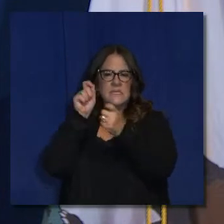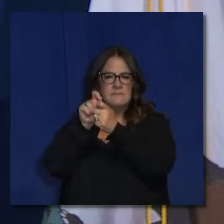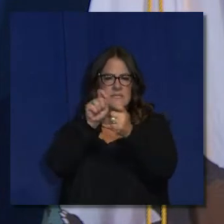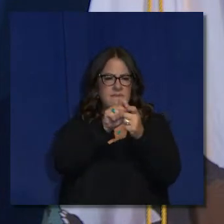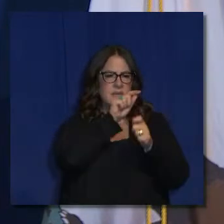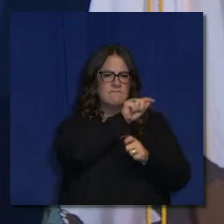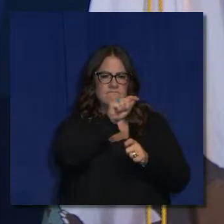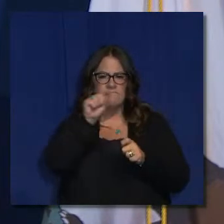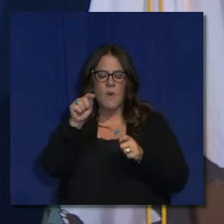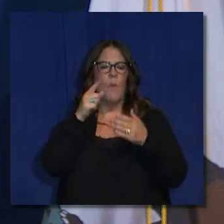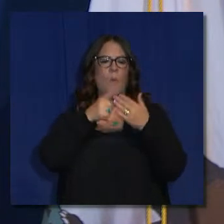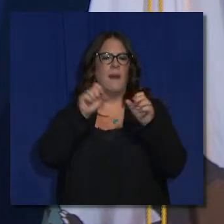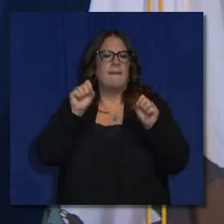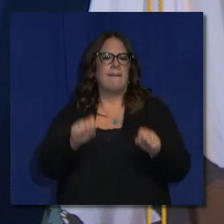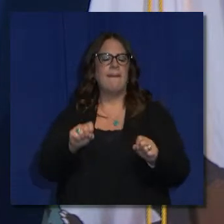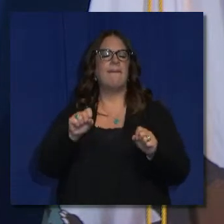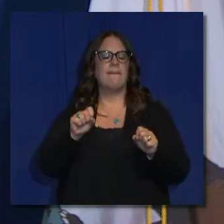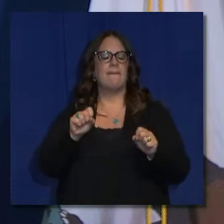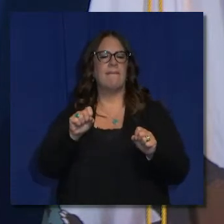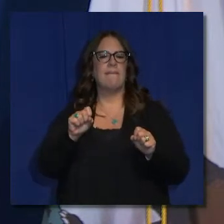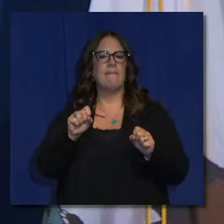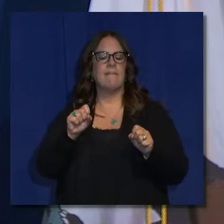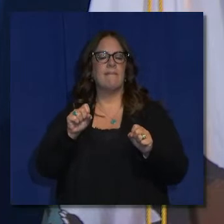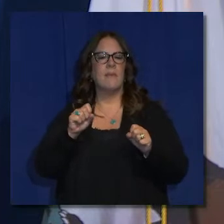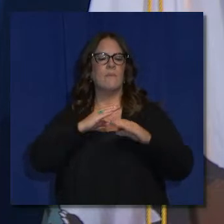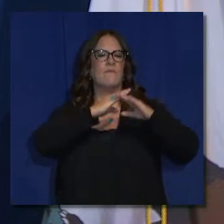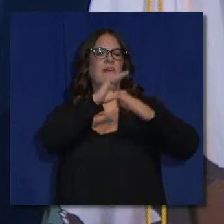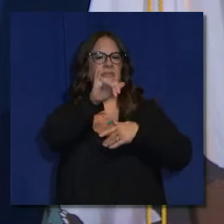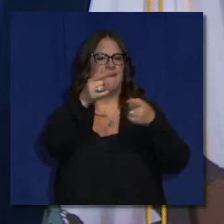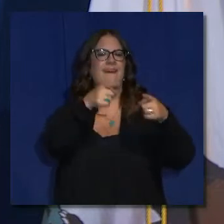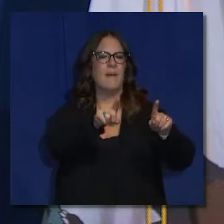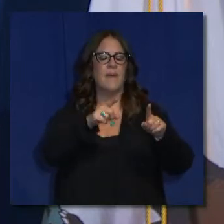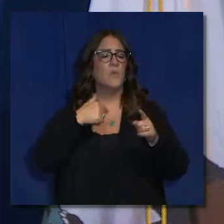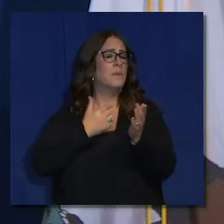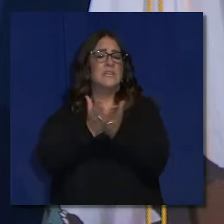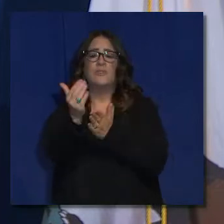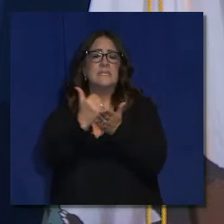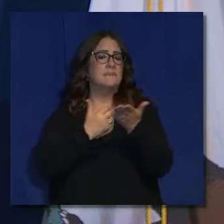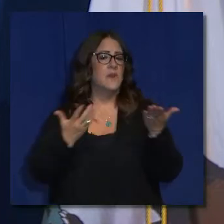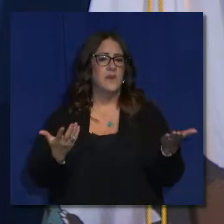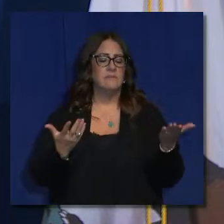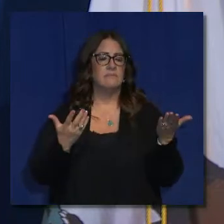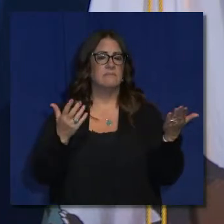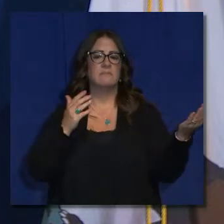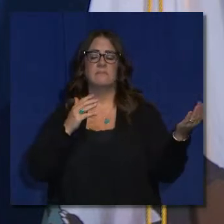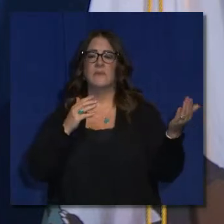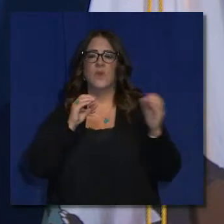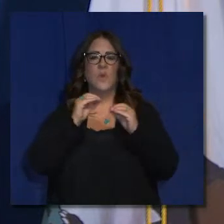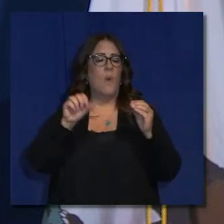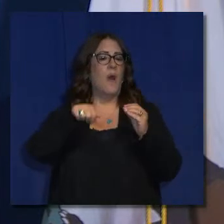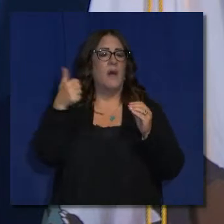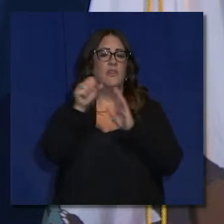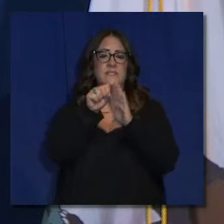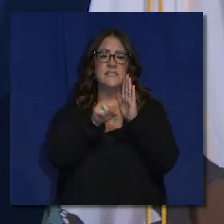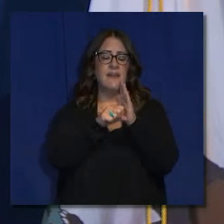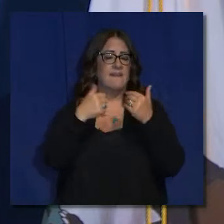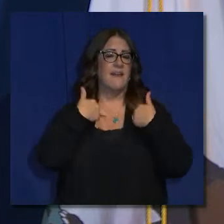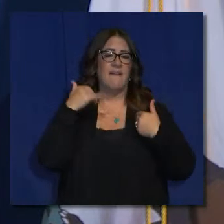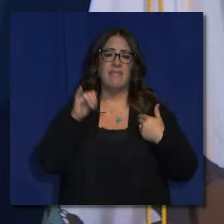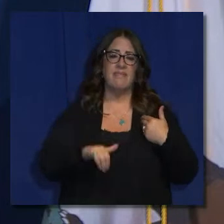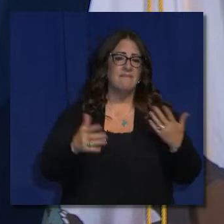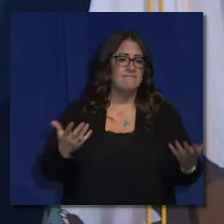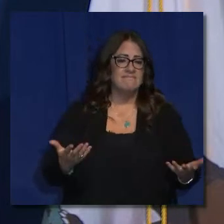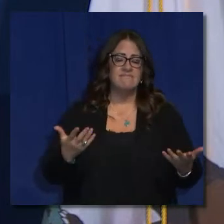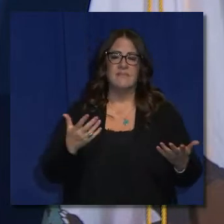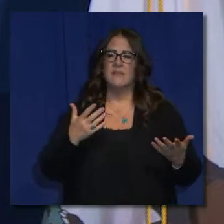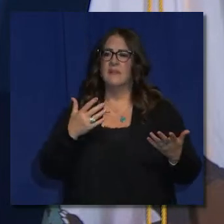specific, tangible actions to address that issue. We're being as transparent, perhaps, as any other state has ever been in this space in order